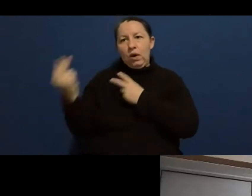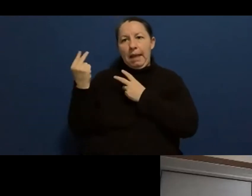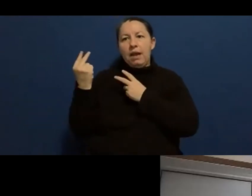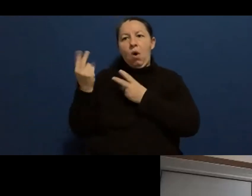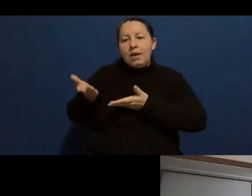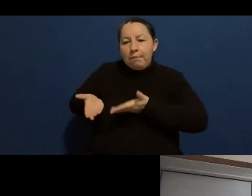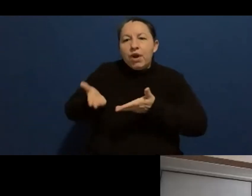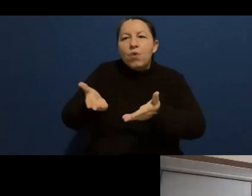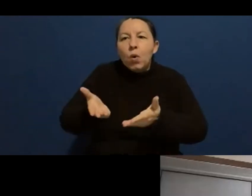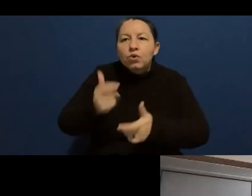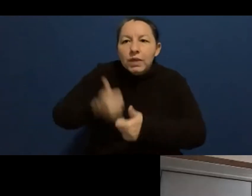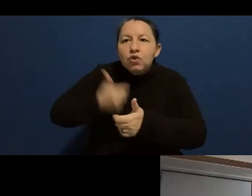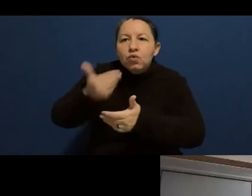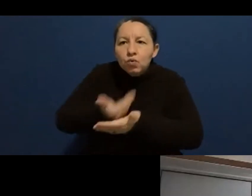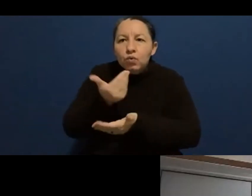forward.